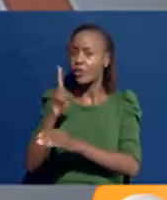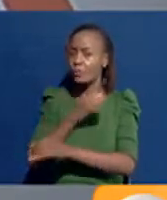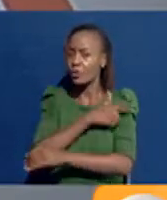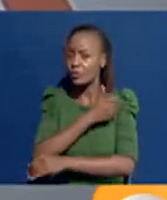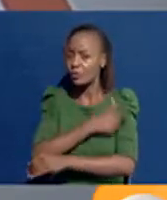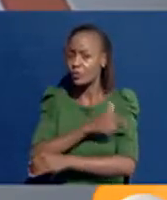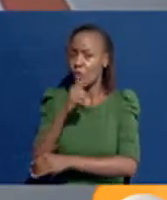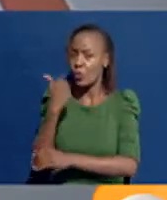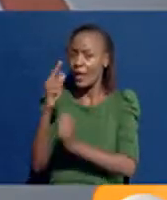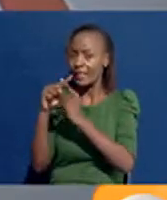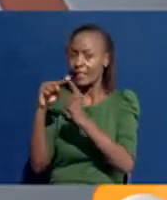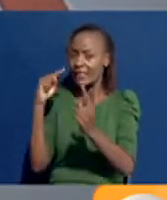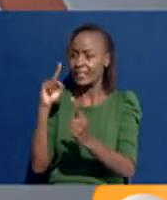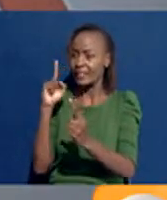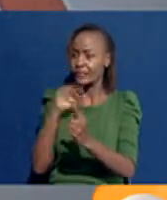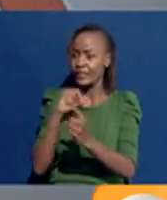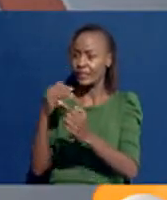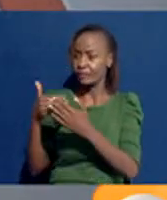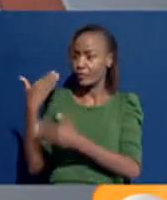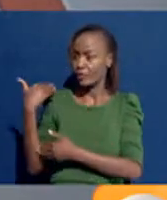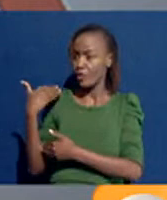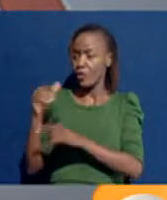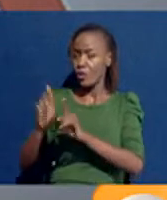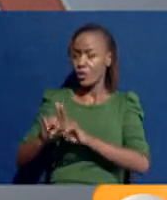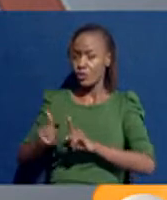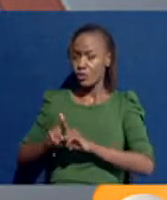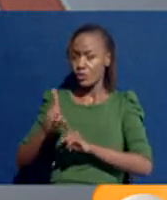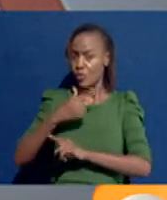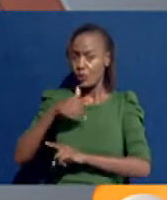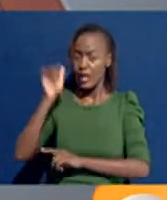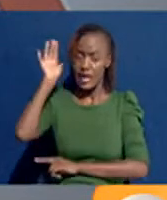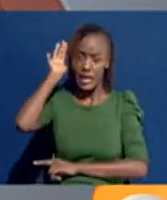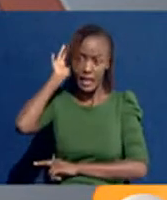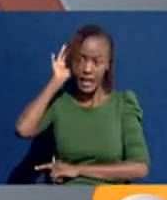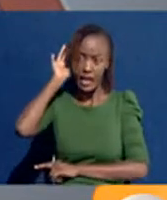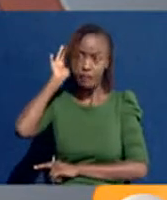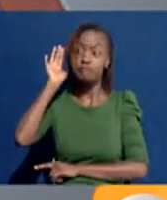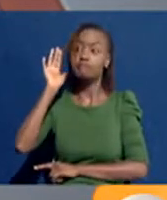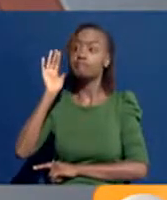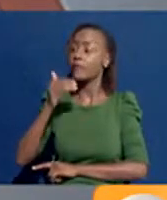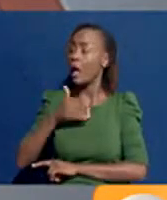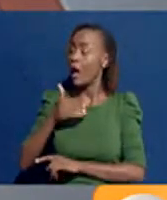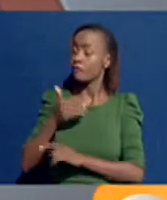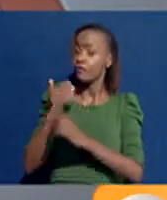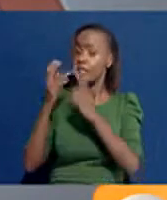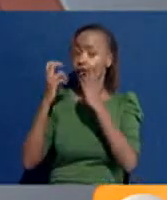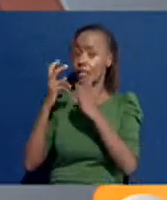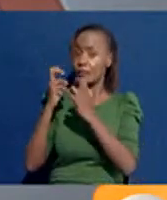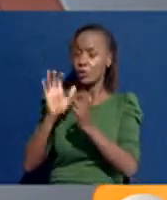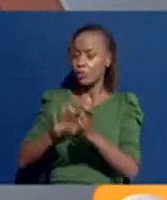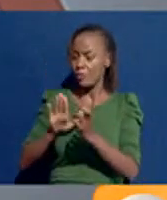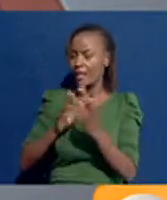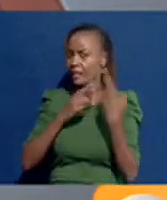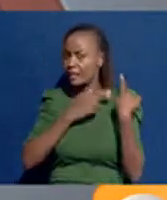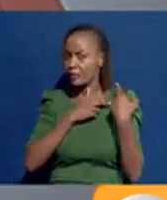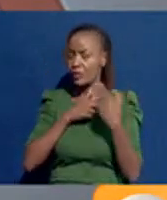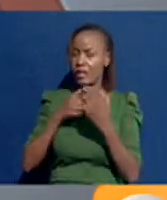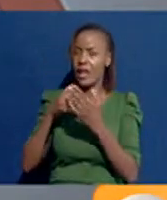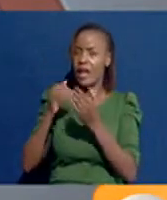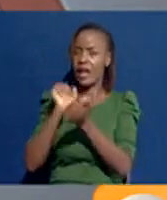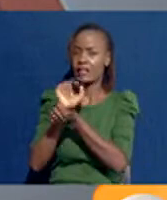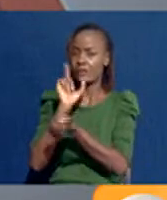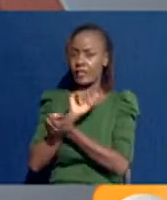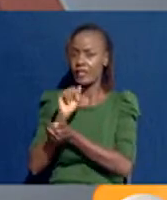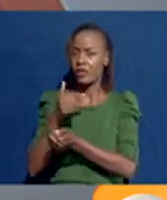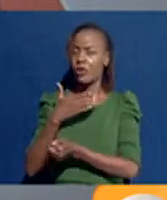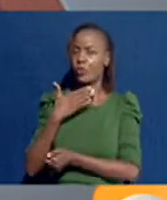ago now. Yes. You know, we're also hearing of details of arrest of the suspect, but I just want to get a reaction from you,